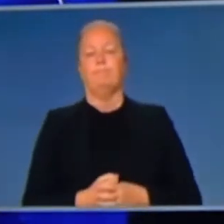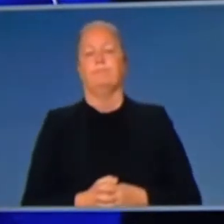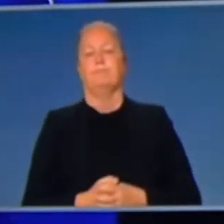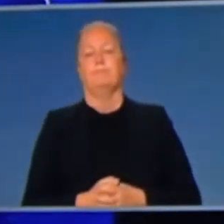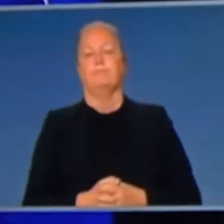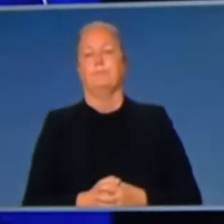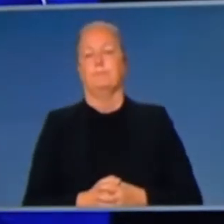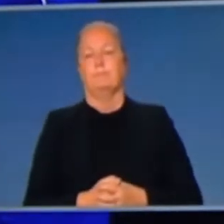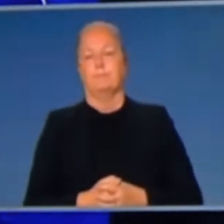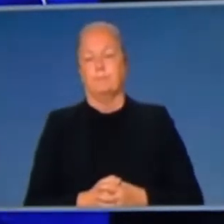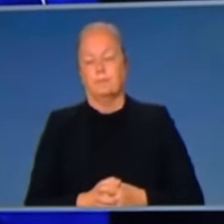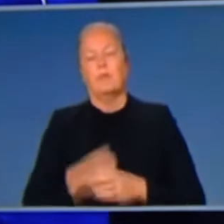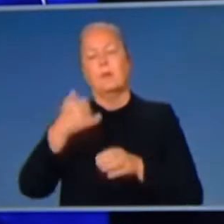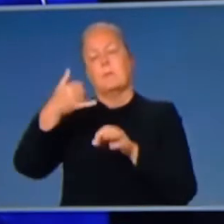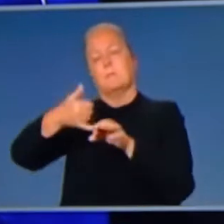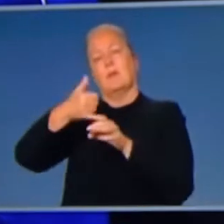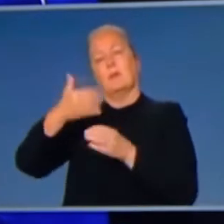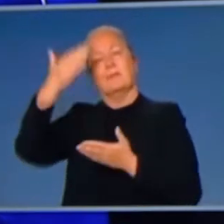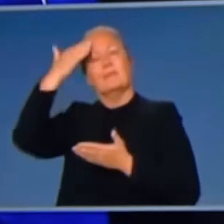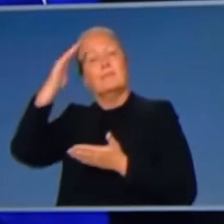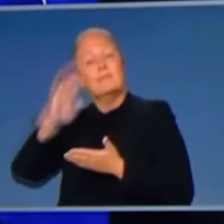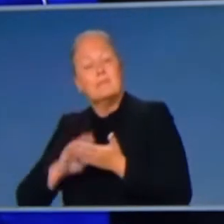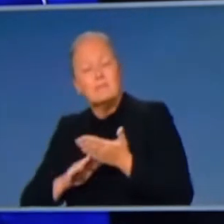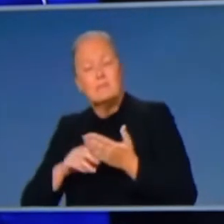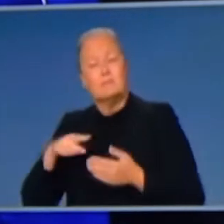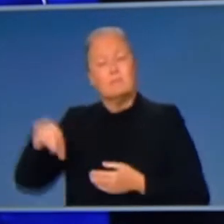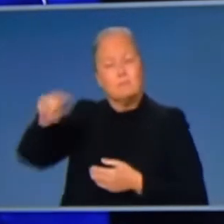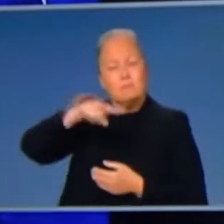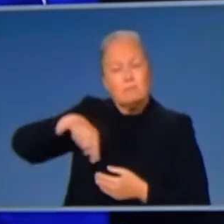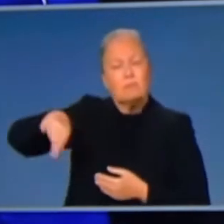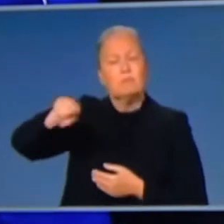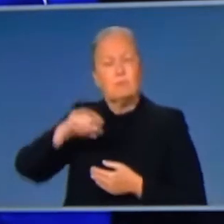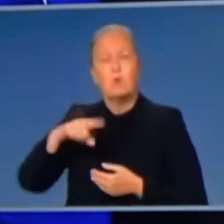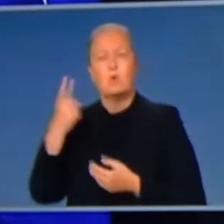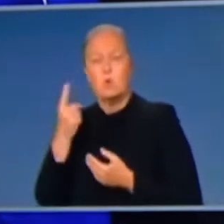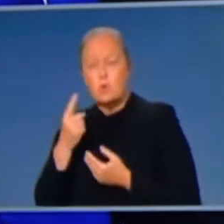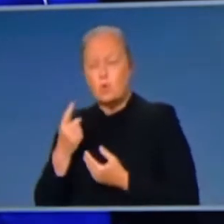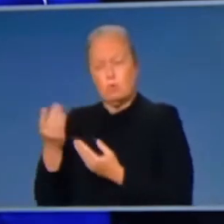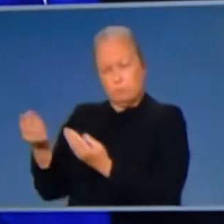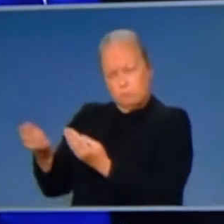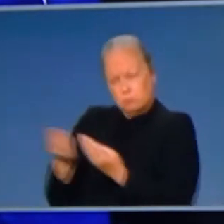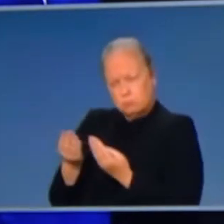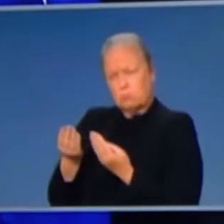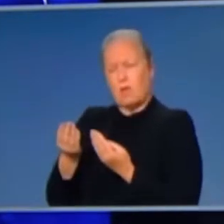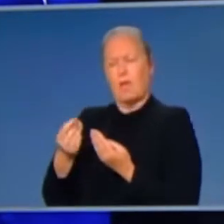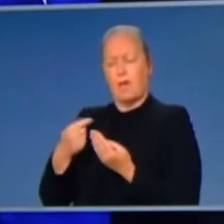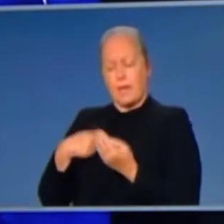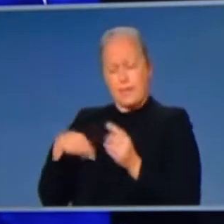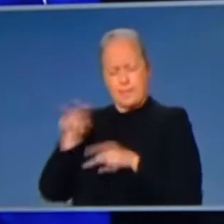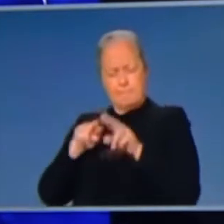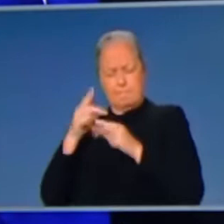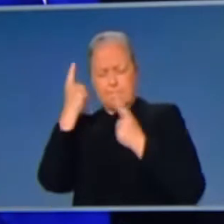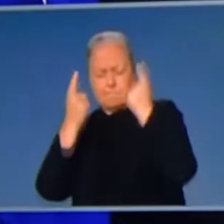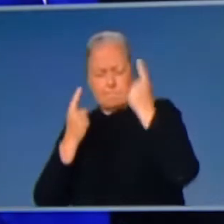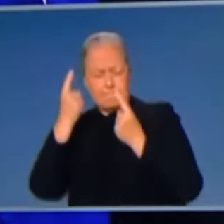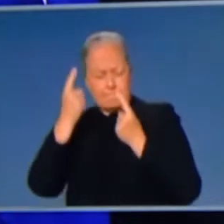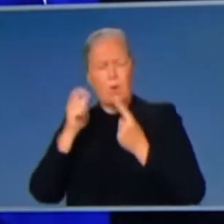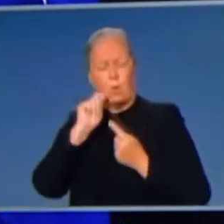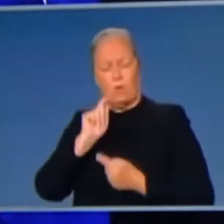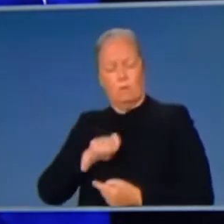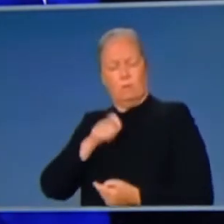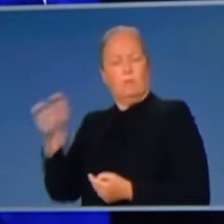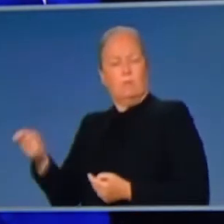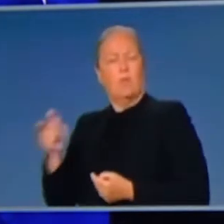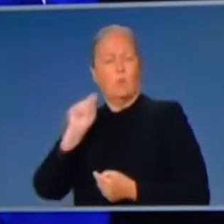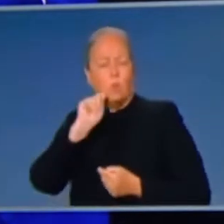will put forward a number of recommendations to National Cabinet, and again I'll ask Professor Murphy to take you through those. But I do want to run you through very